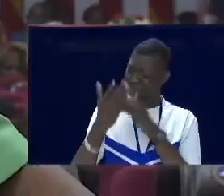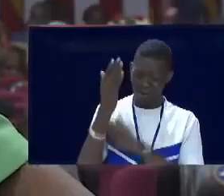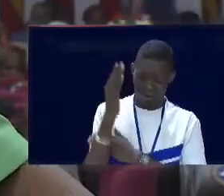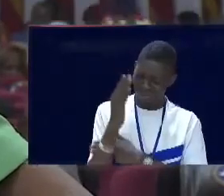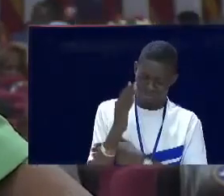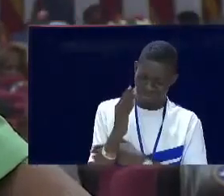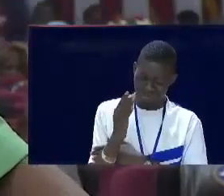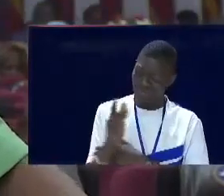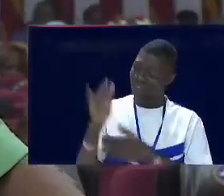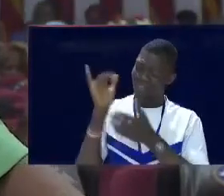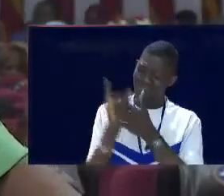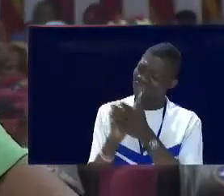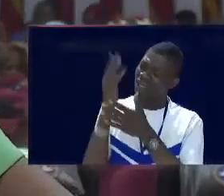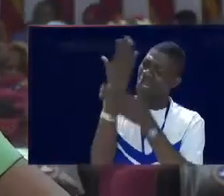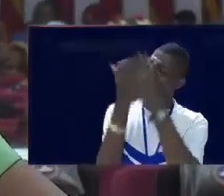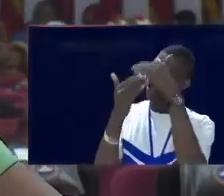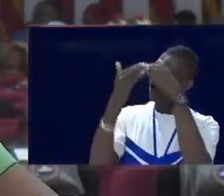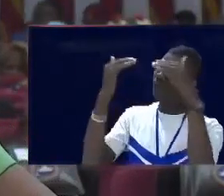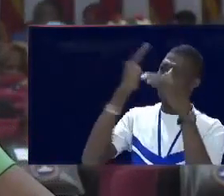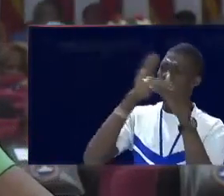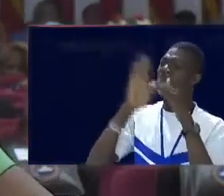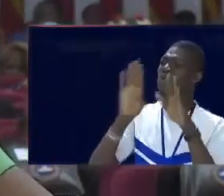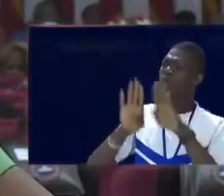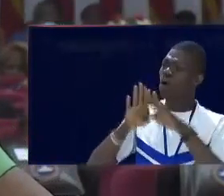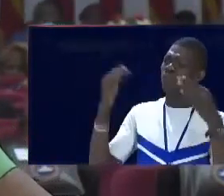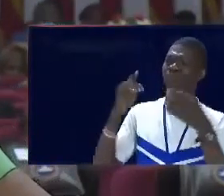the heavens will open unto you